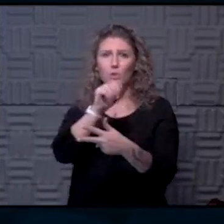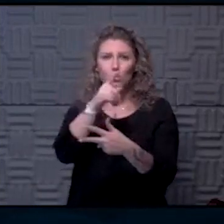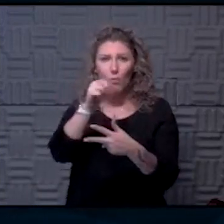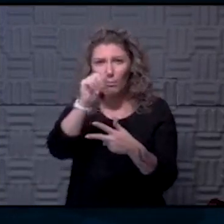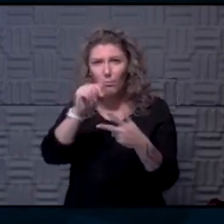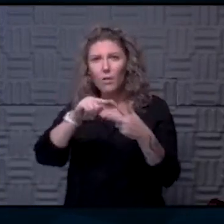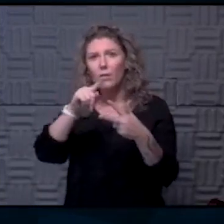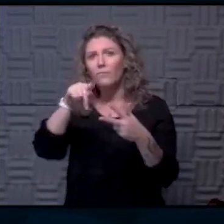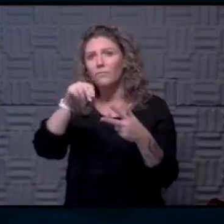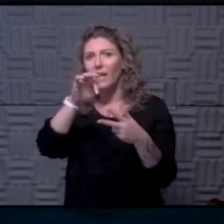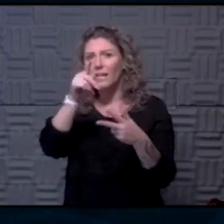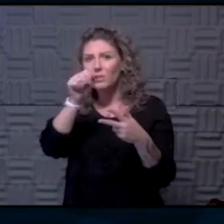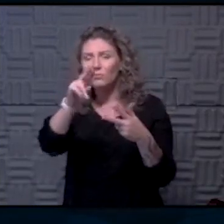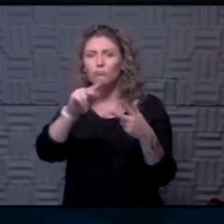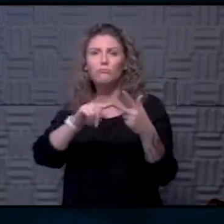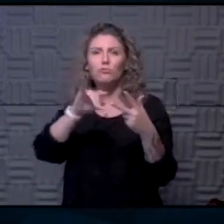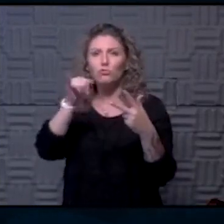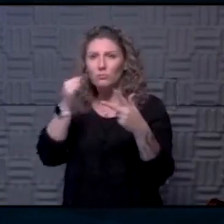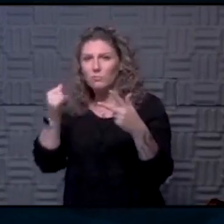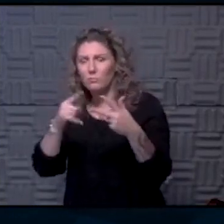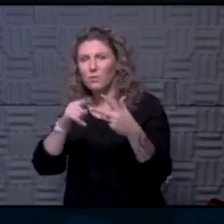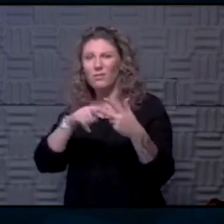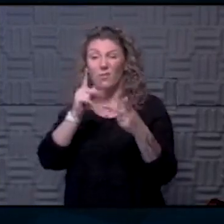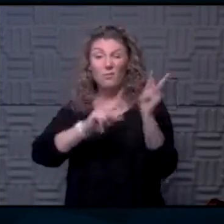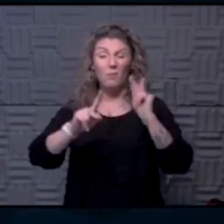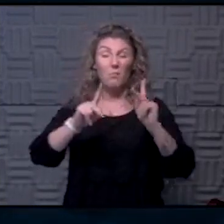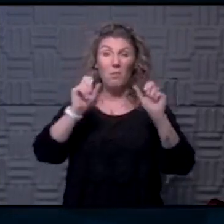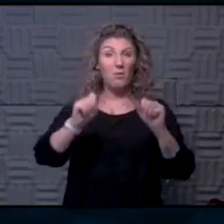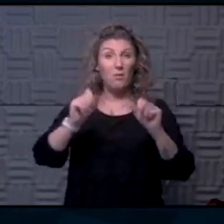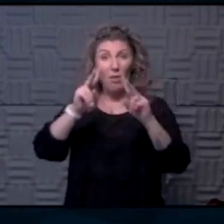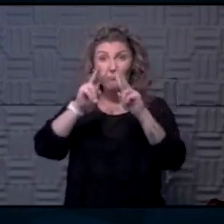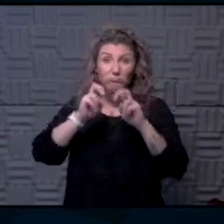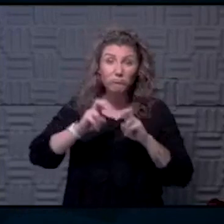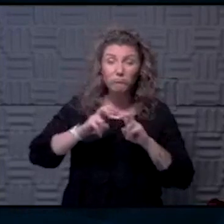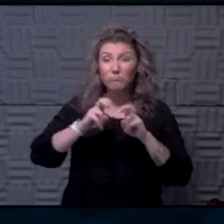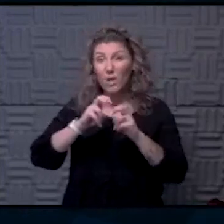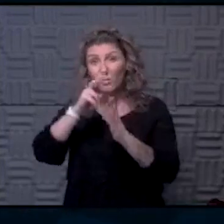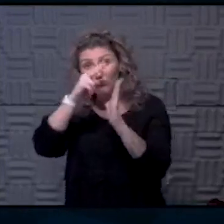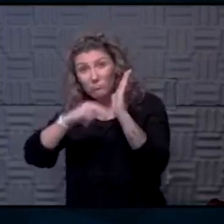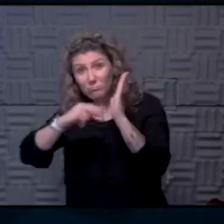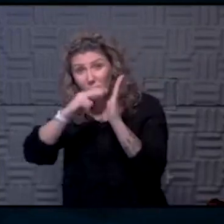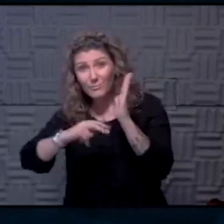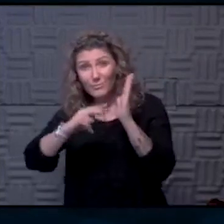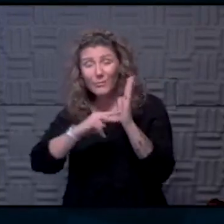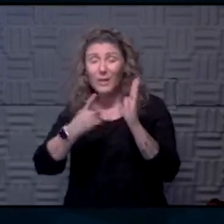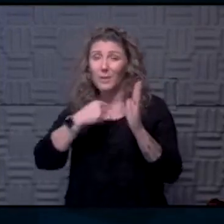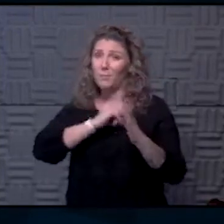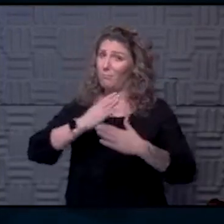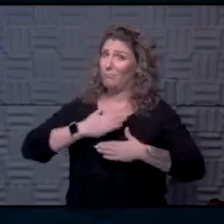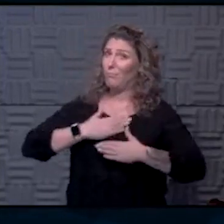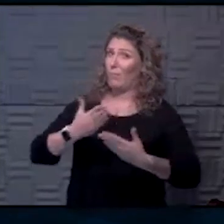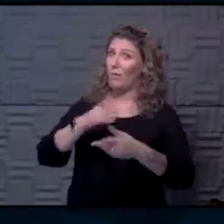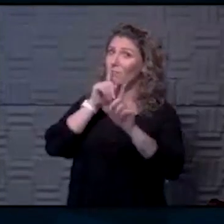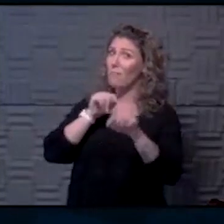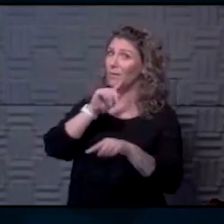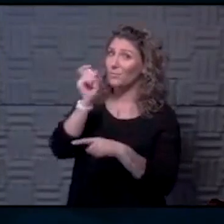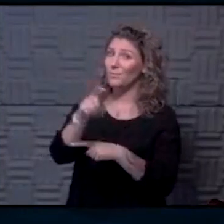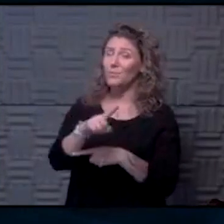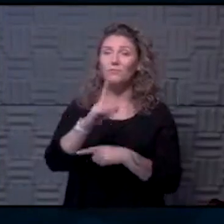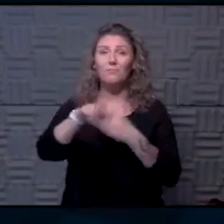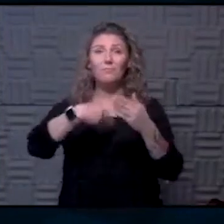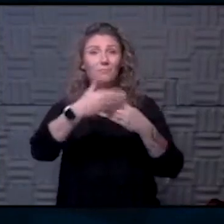trial data, and people can read through that if they wish. And again, we're always welcome to answer questions as well. Next slide,